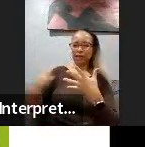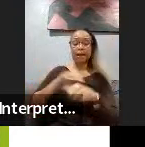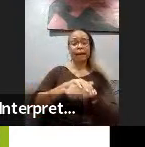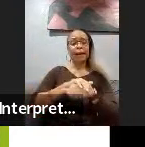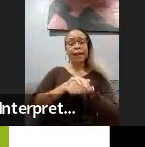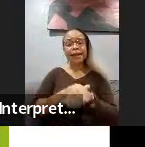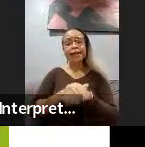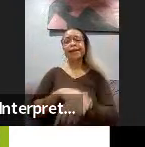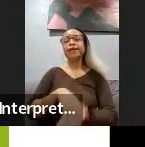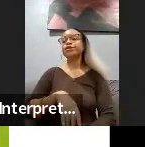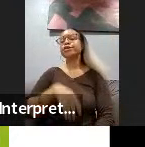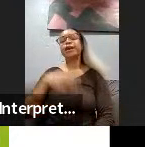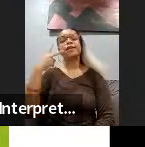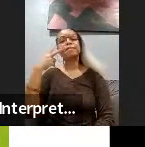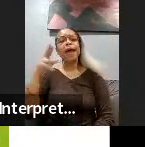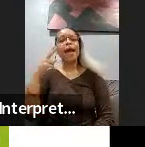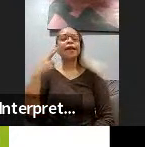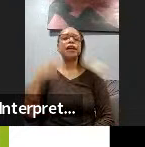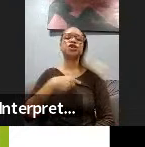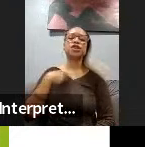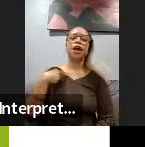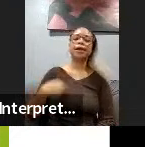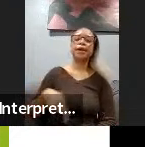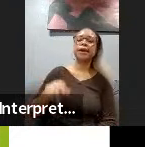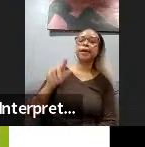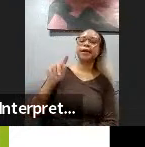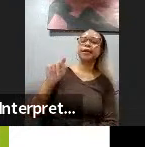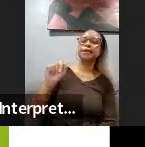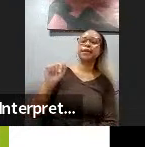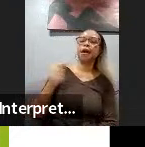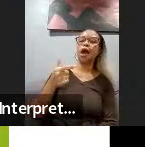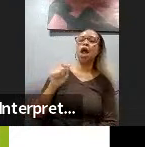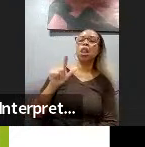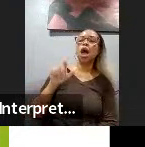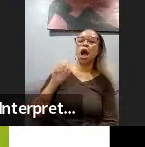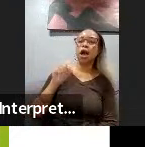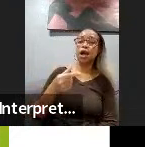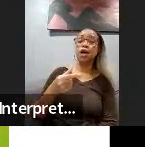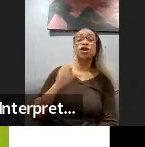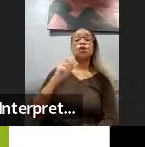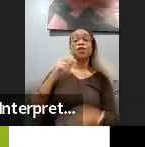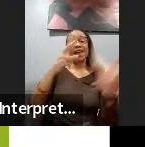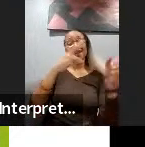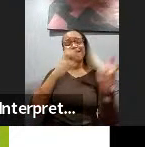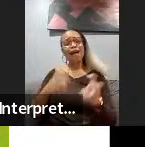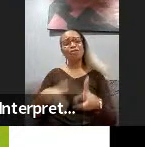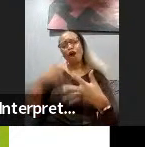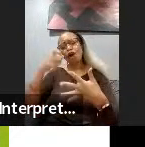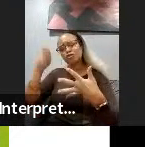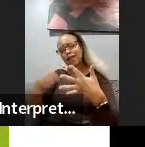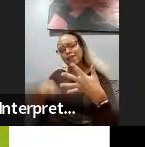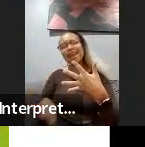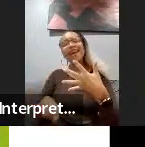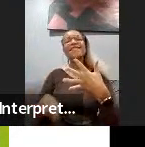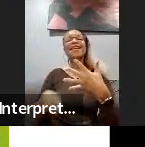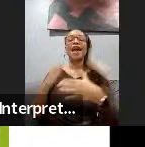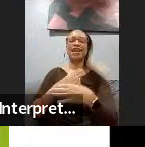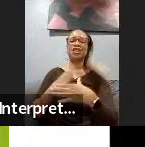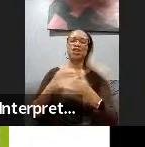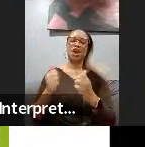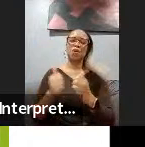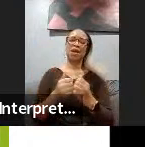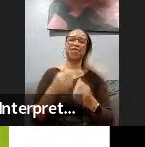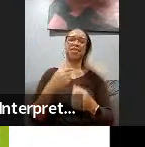and Tagalog. So folks have a physical takeaway checklist that they can download, share with others on how they can prevent